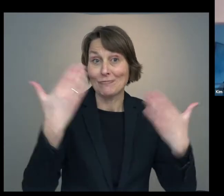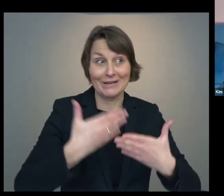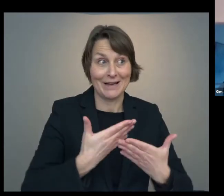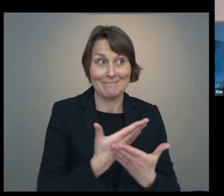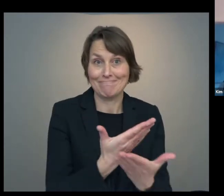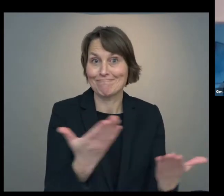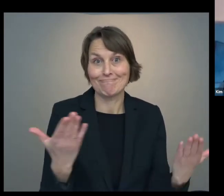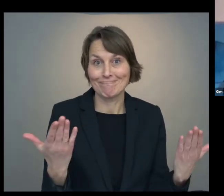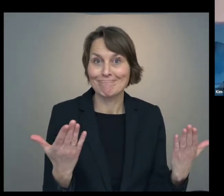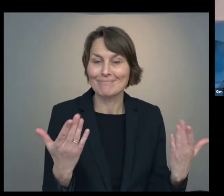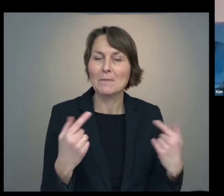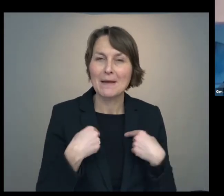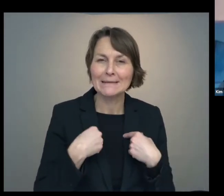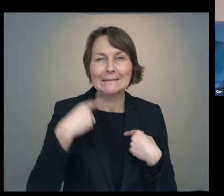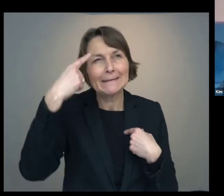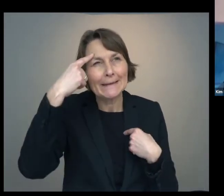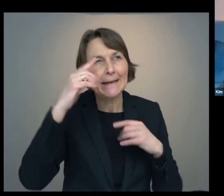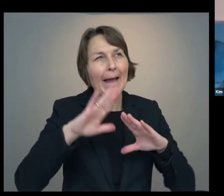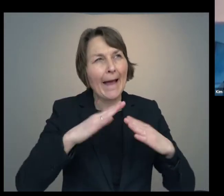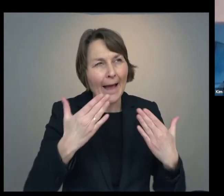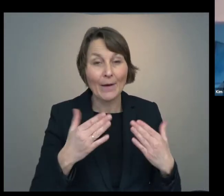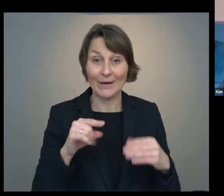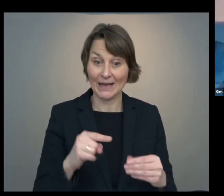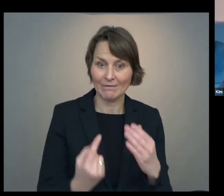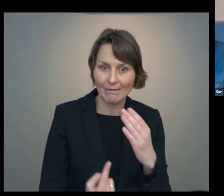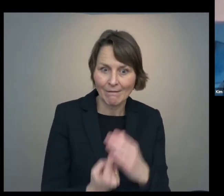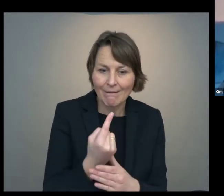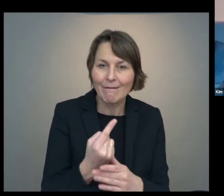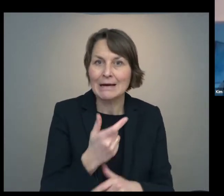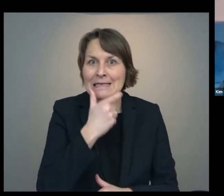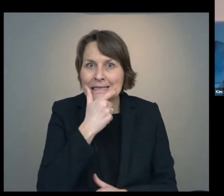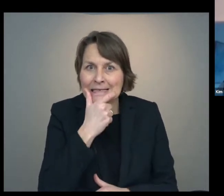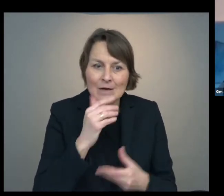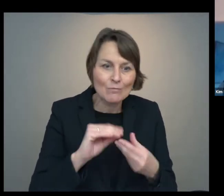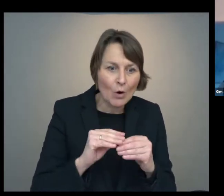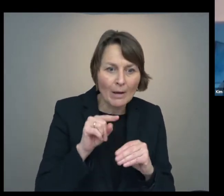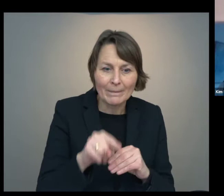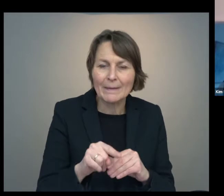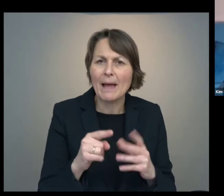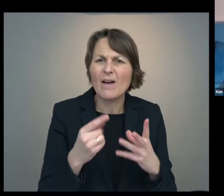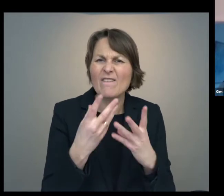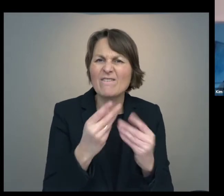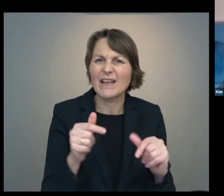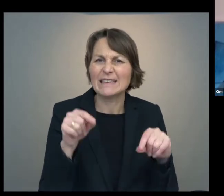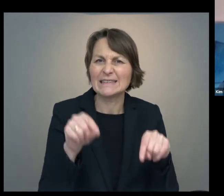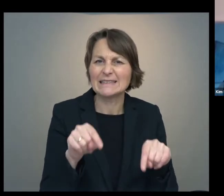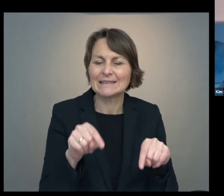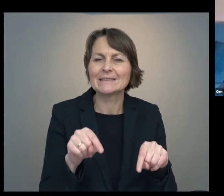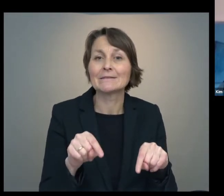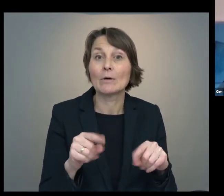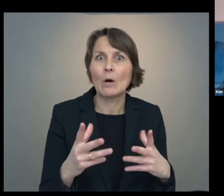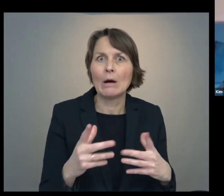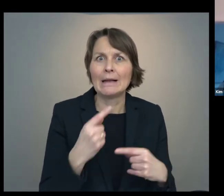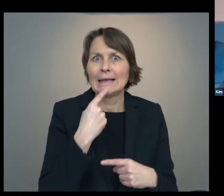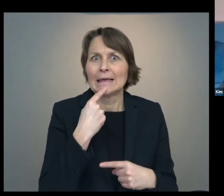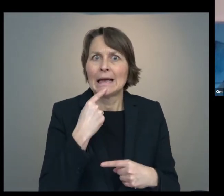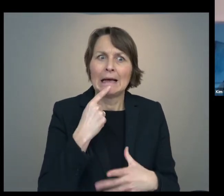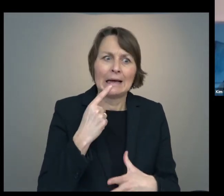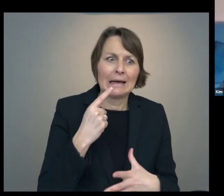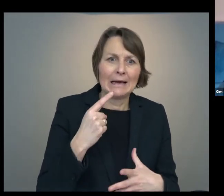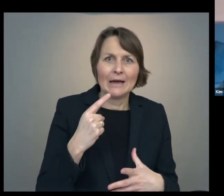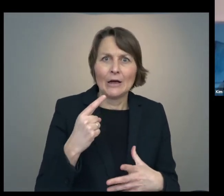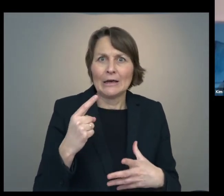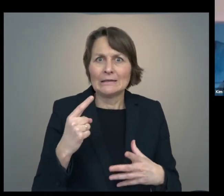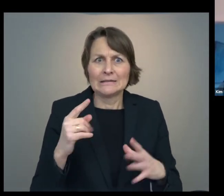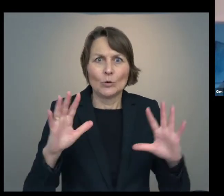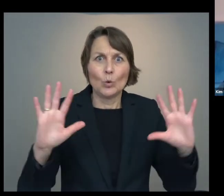But you know, the day-to-day stuff, like we know that we still need to fix issues when they come in, and especially if they're critical, and